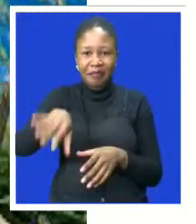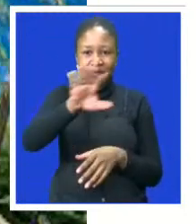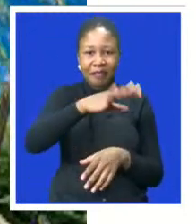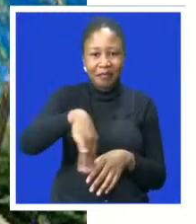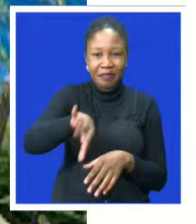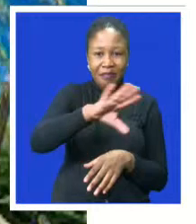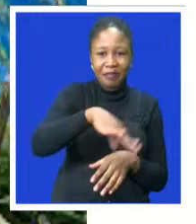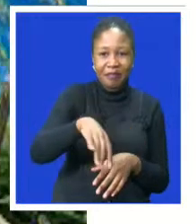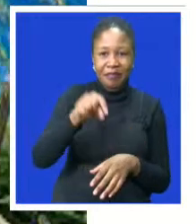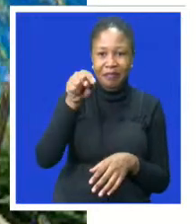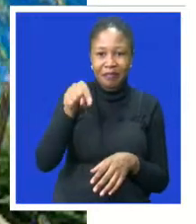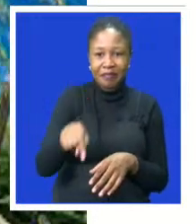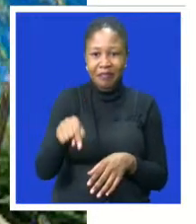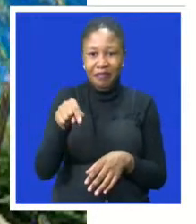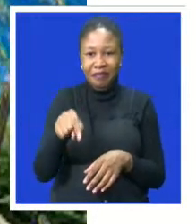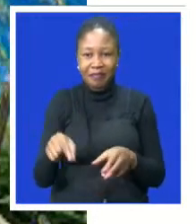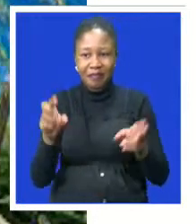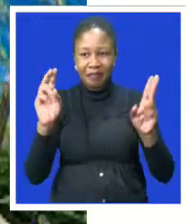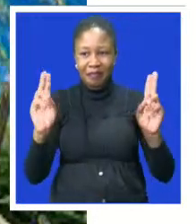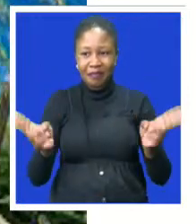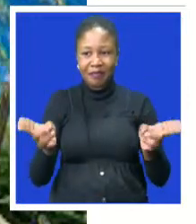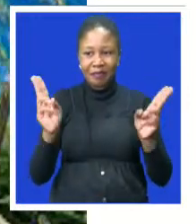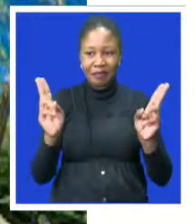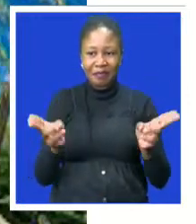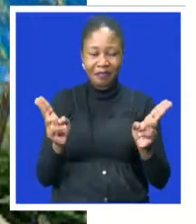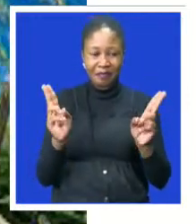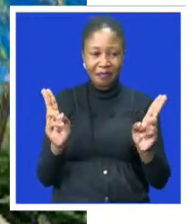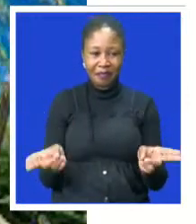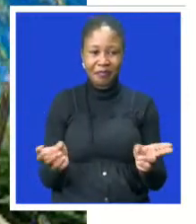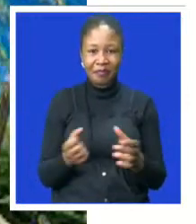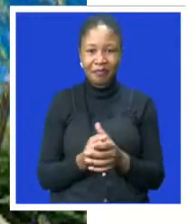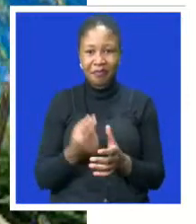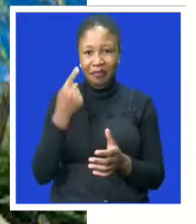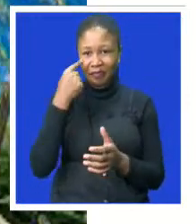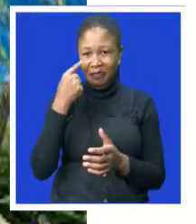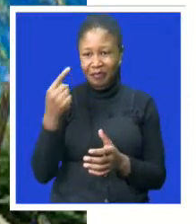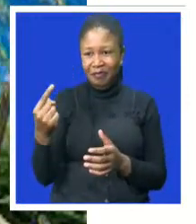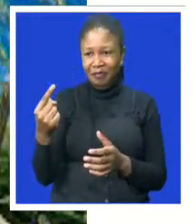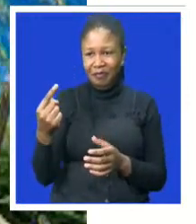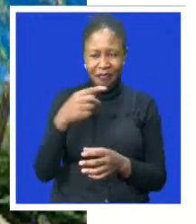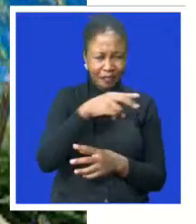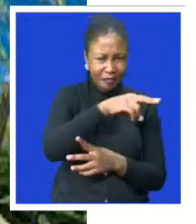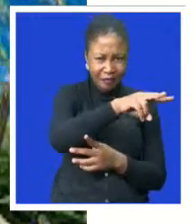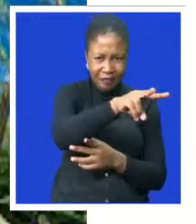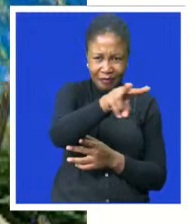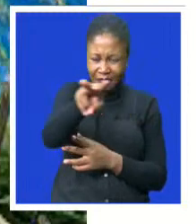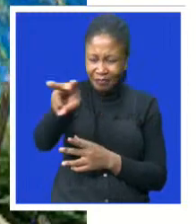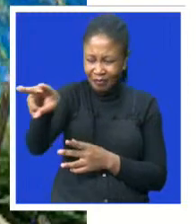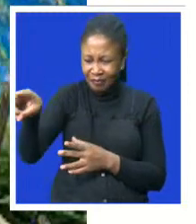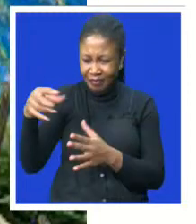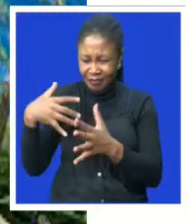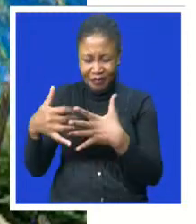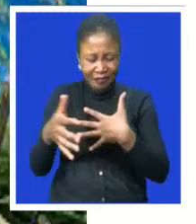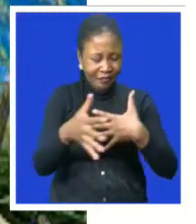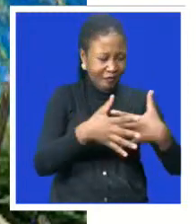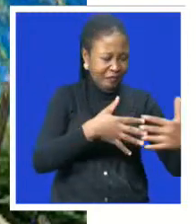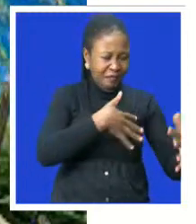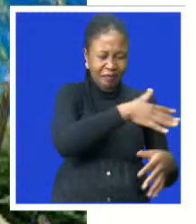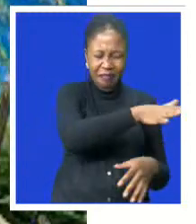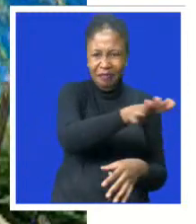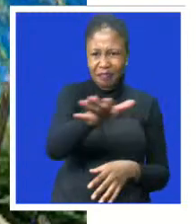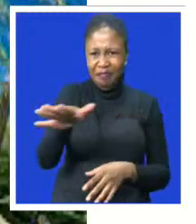you. Up in the sky, down in the sea and land. Look very close in